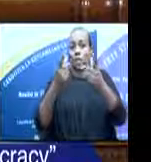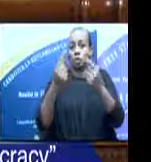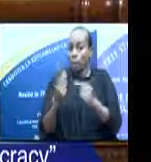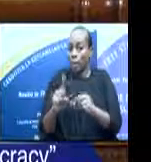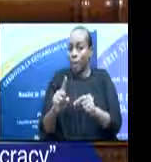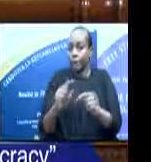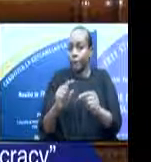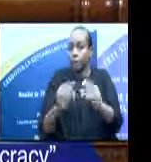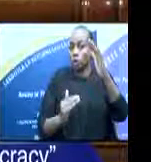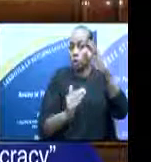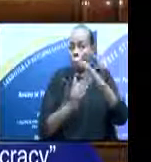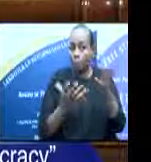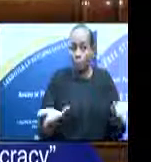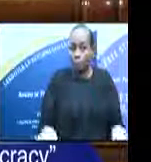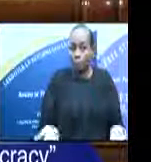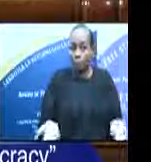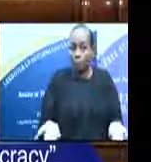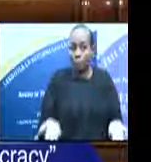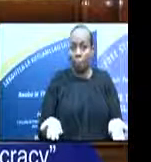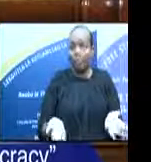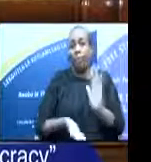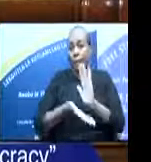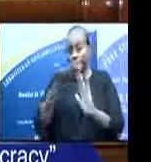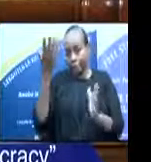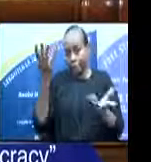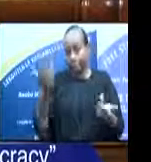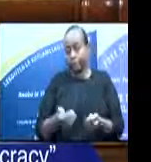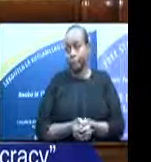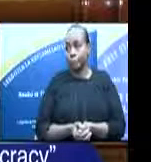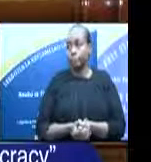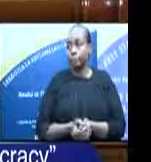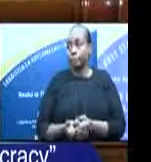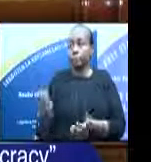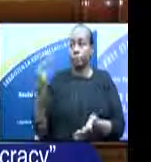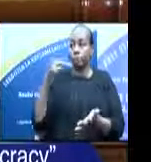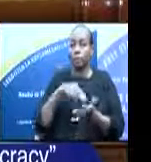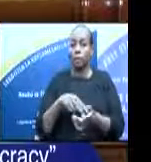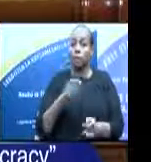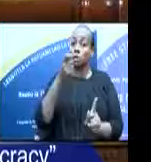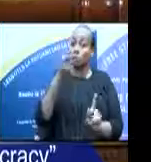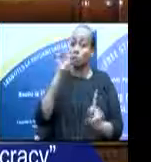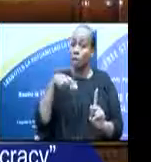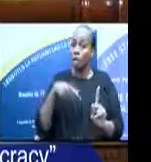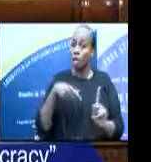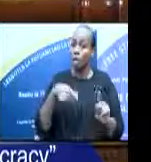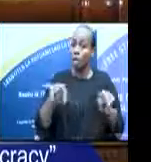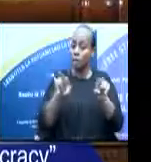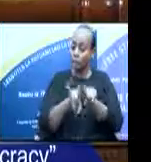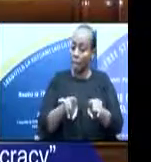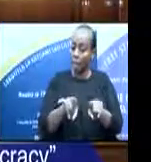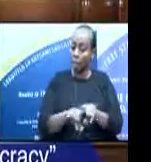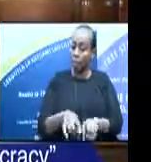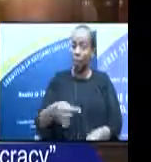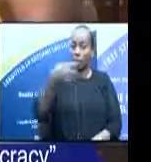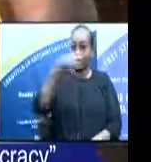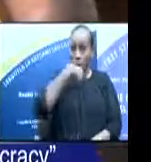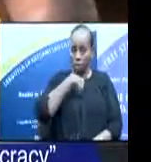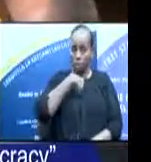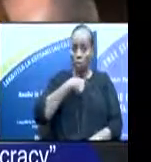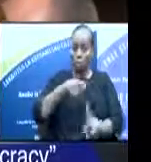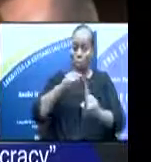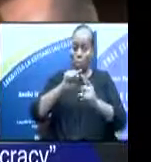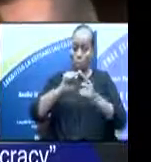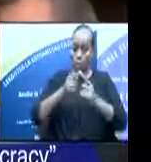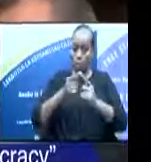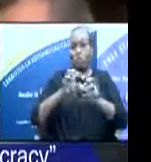him. Raise it. Honorable Speaker, I rise on the